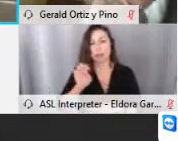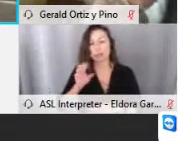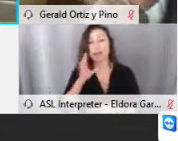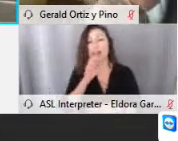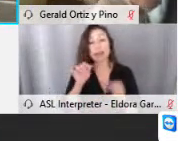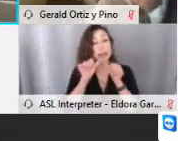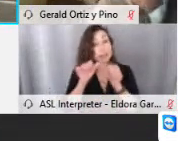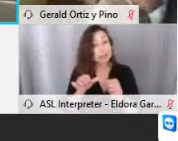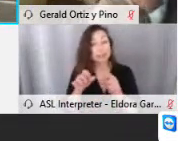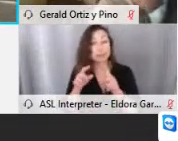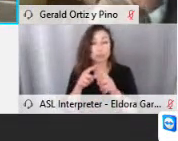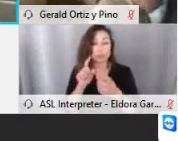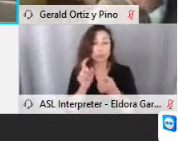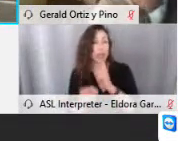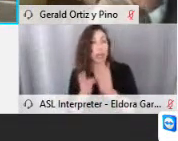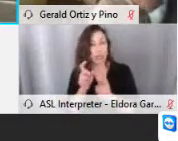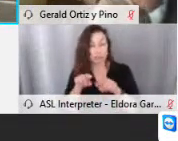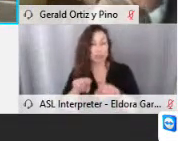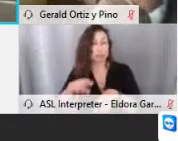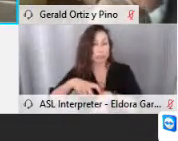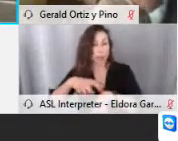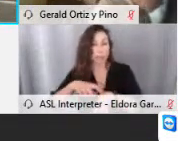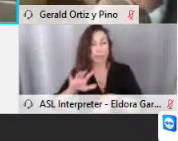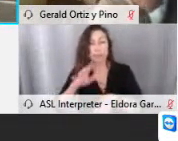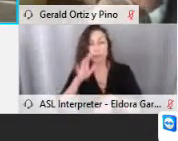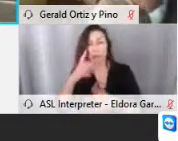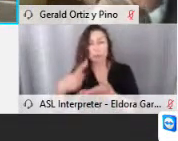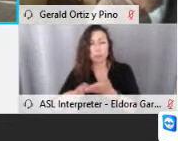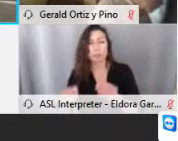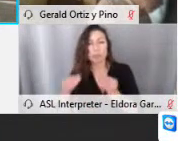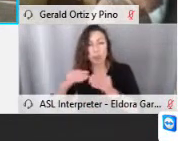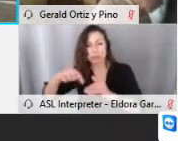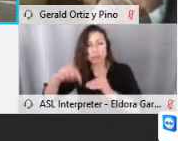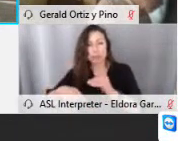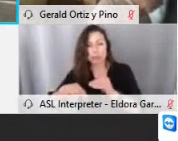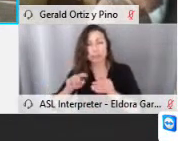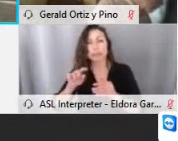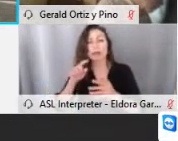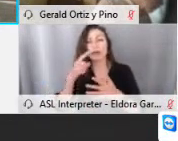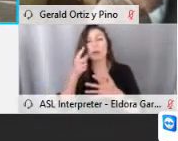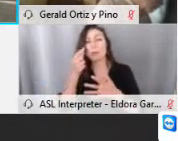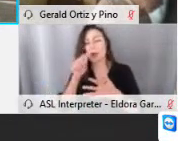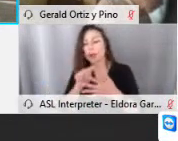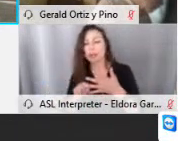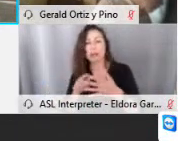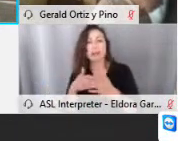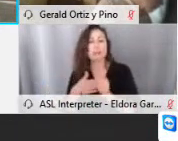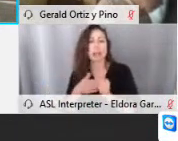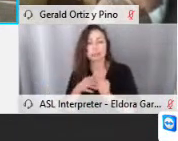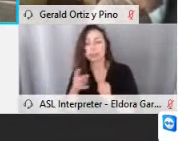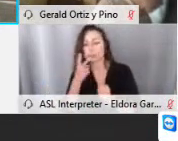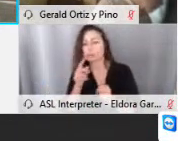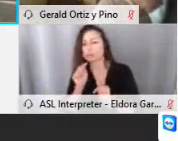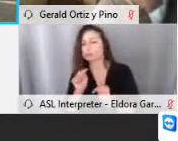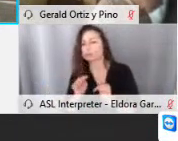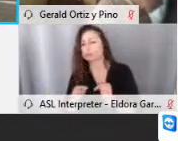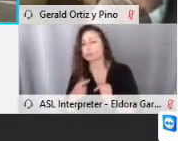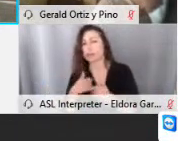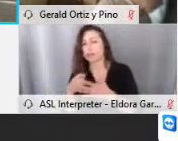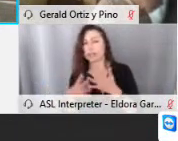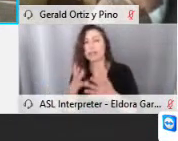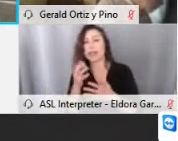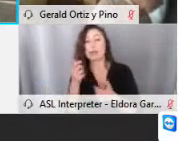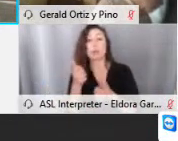have continued to evolve. So we'll cover in more detail as well those flexibilities that you can see listed there and which of them